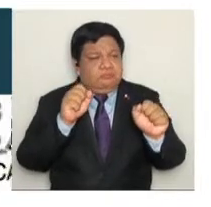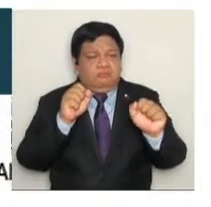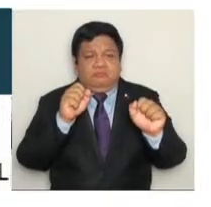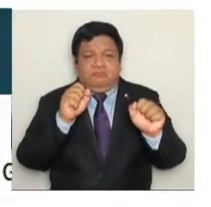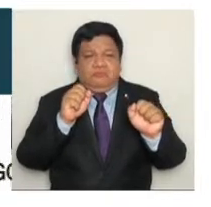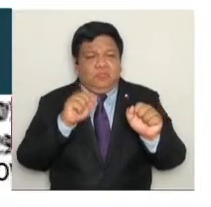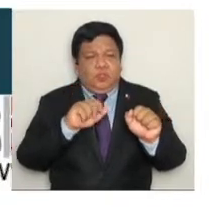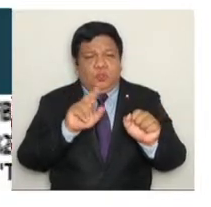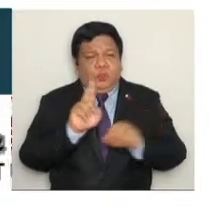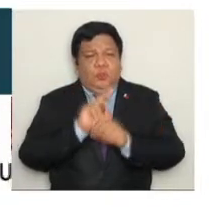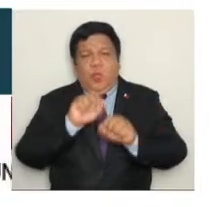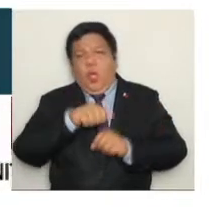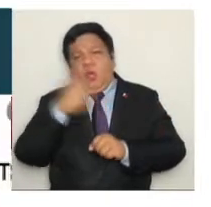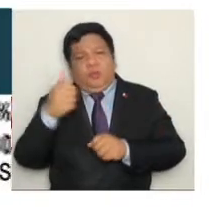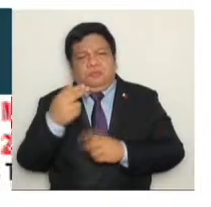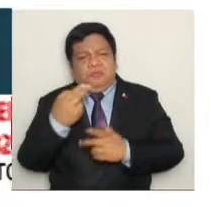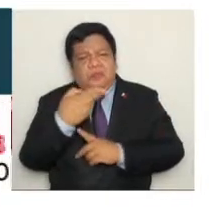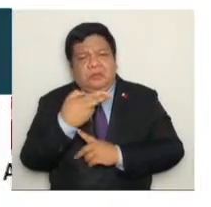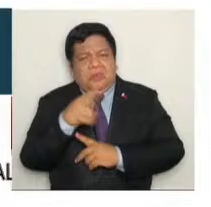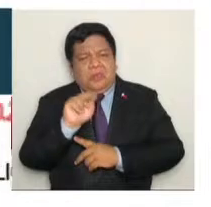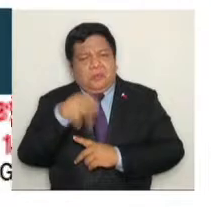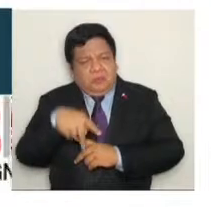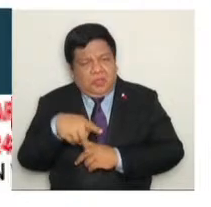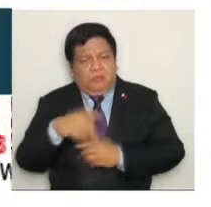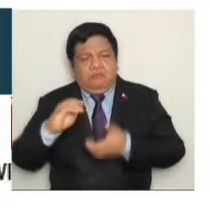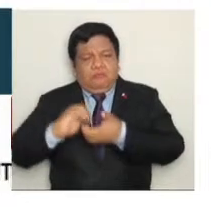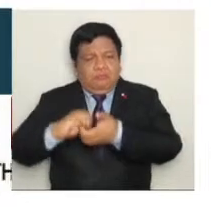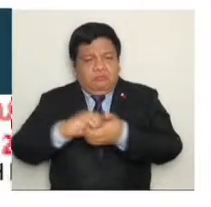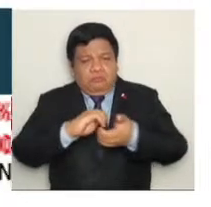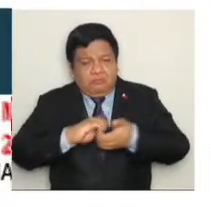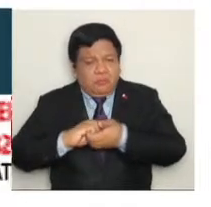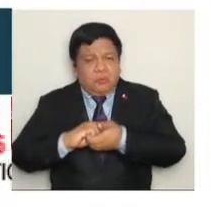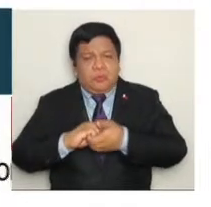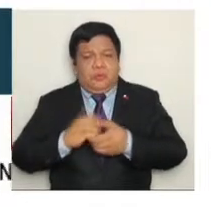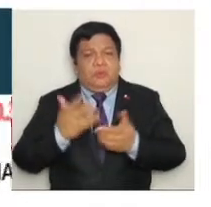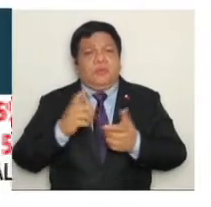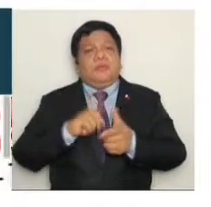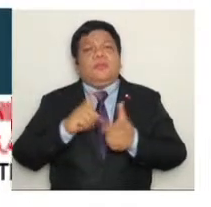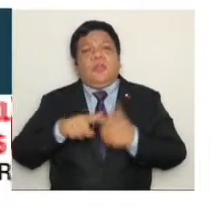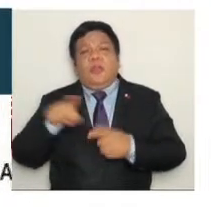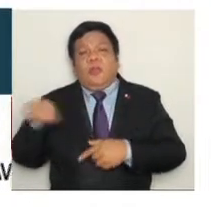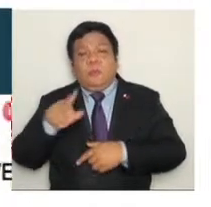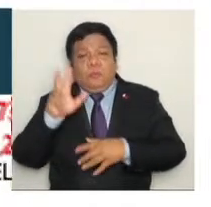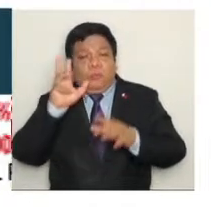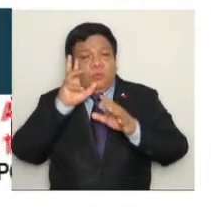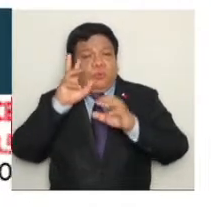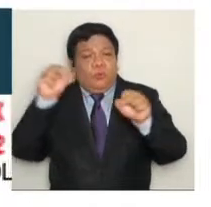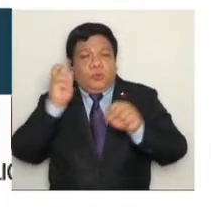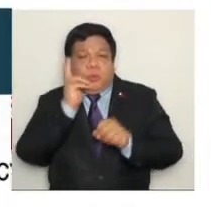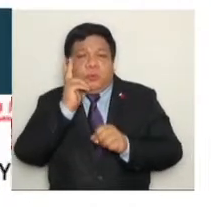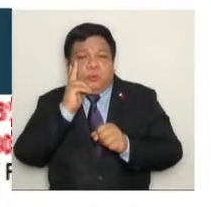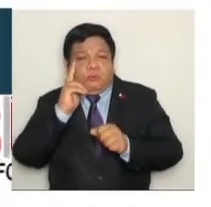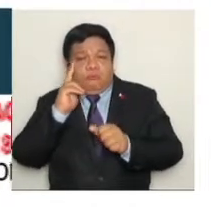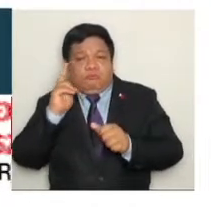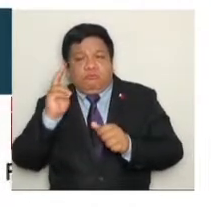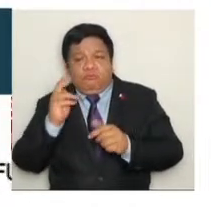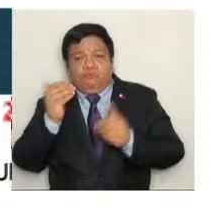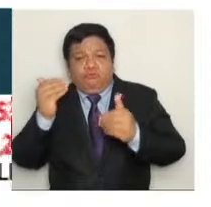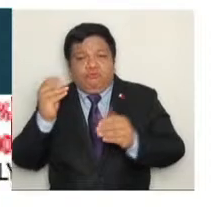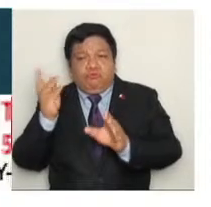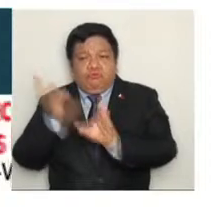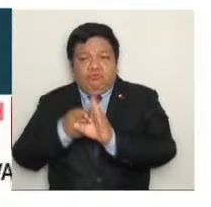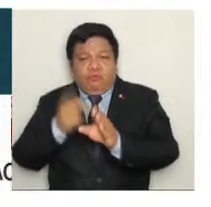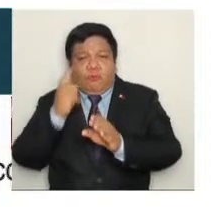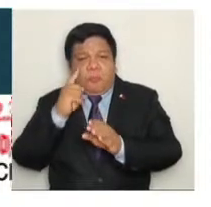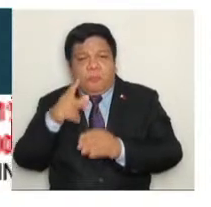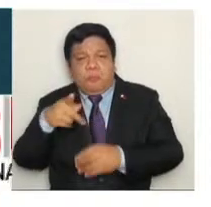party, HNP, of course, with its alliances, and the president will run still with PDP Laban, meaning they're not going to be a tandem,